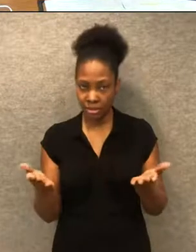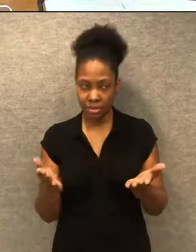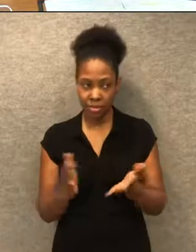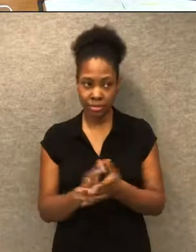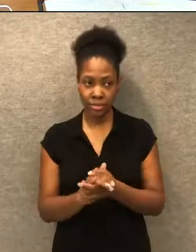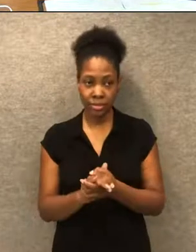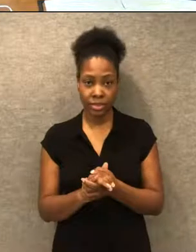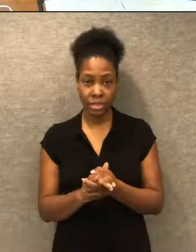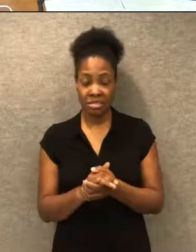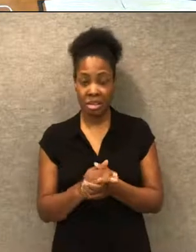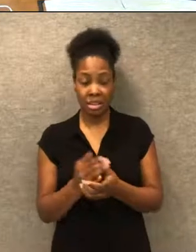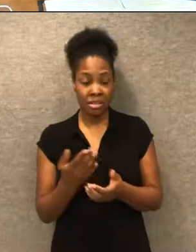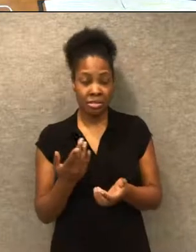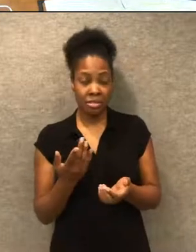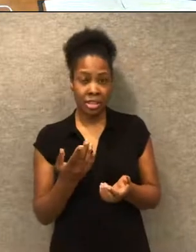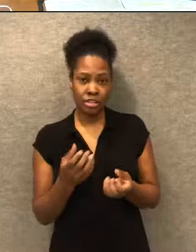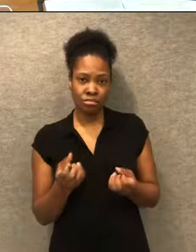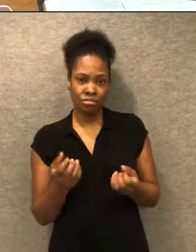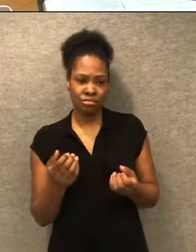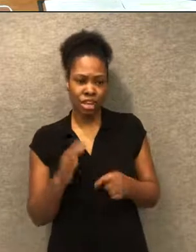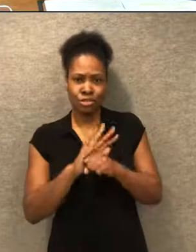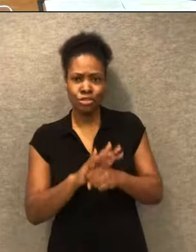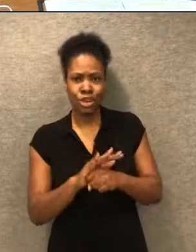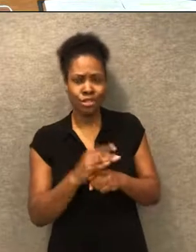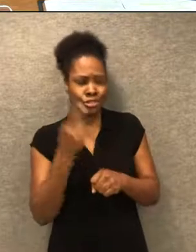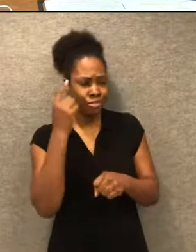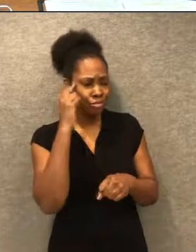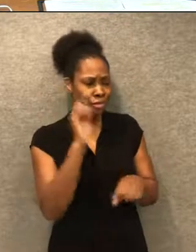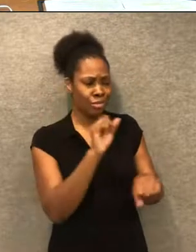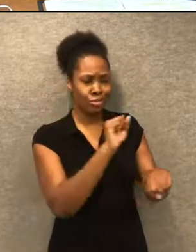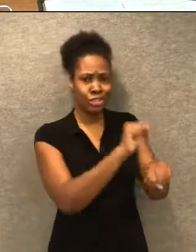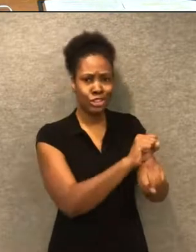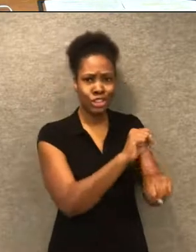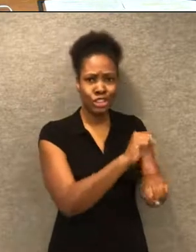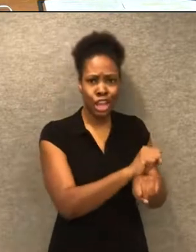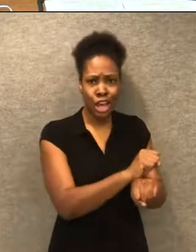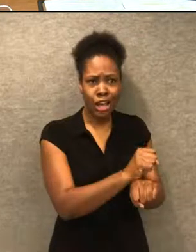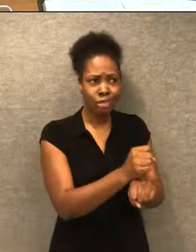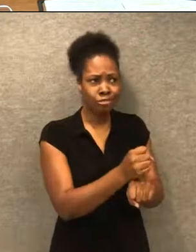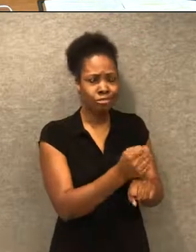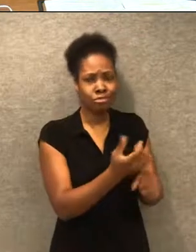what's happening with my job, right? They're stressing from if they was